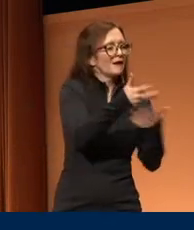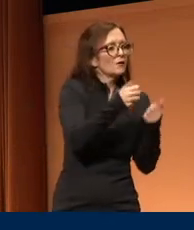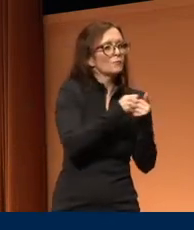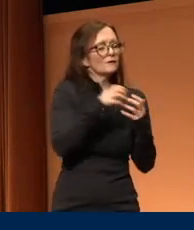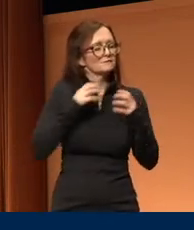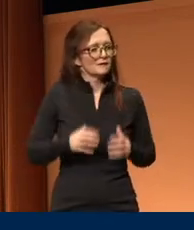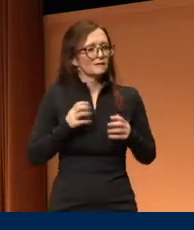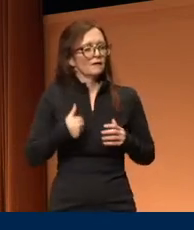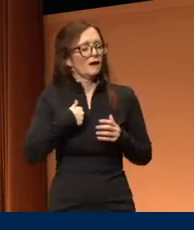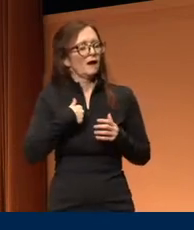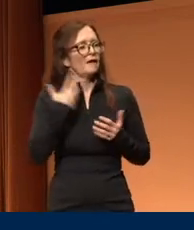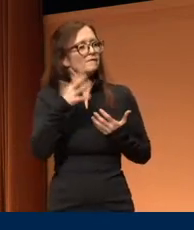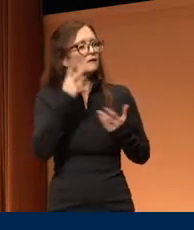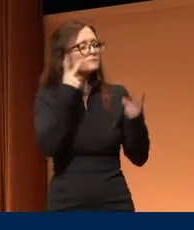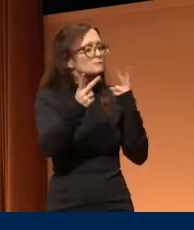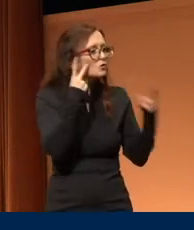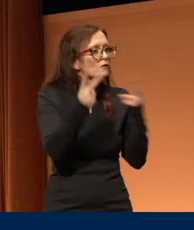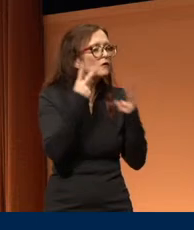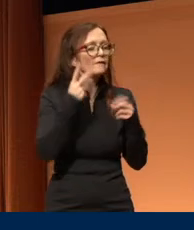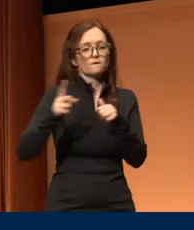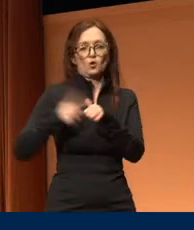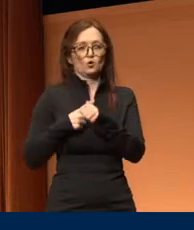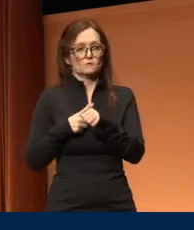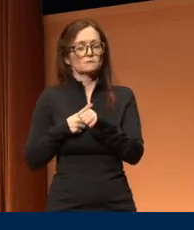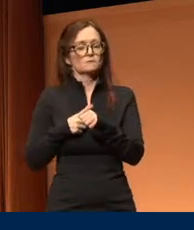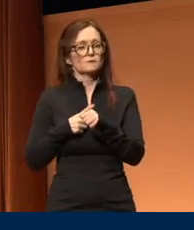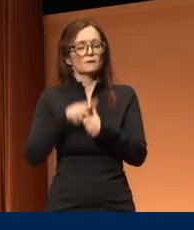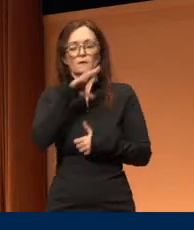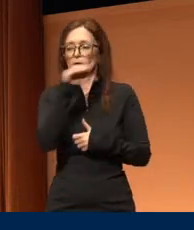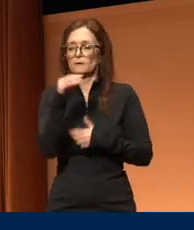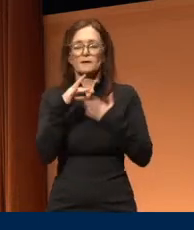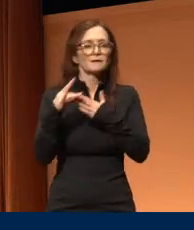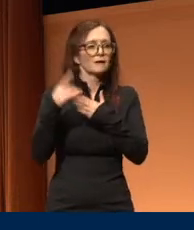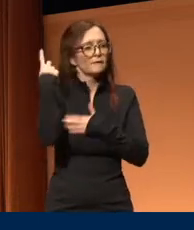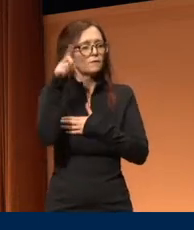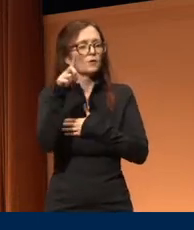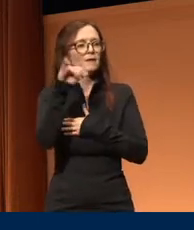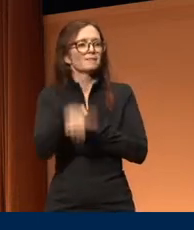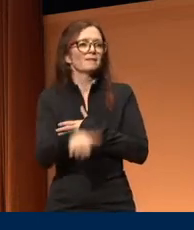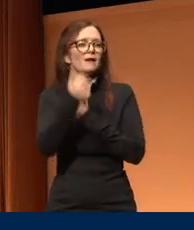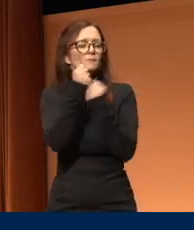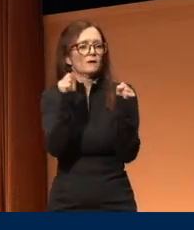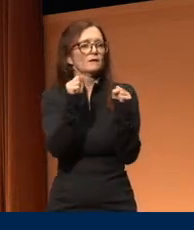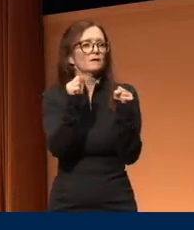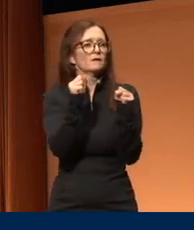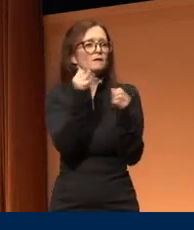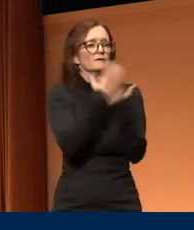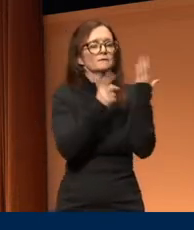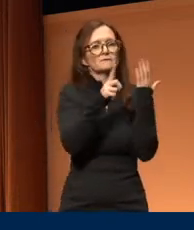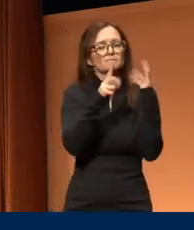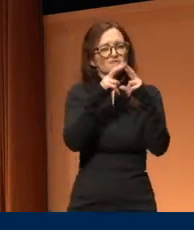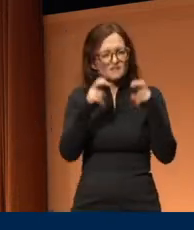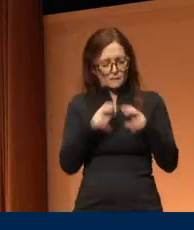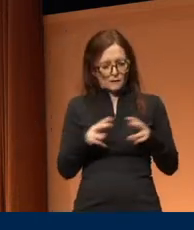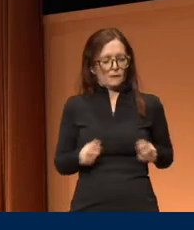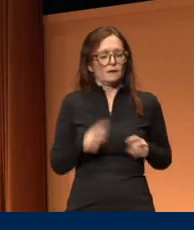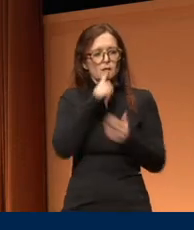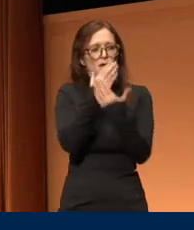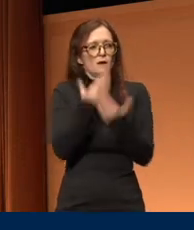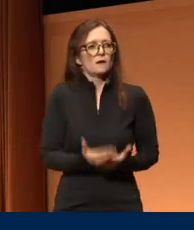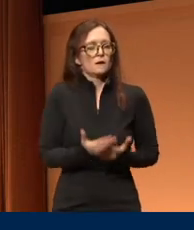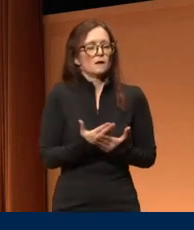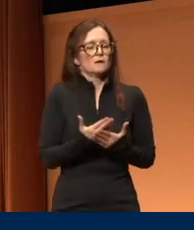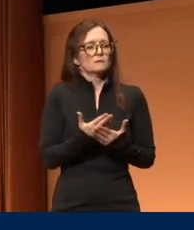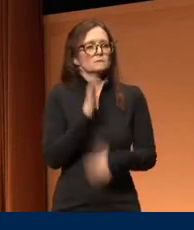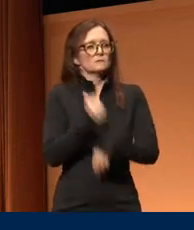citizens I observed, come first and guide the theorization, even as some deductive elements, the epistemic framework